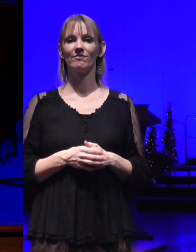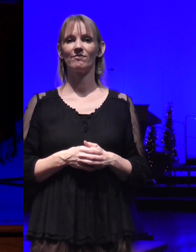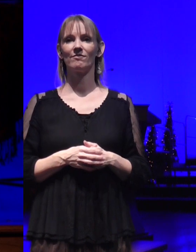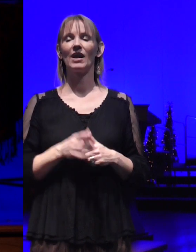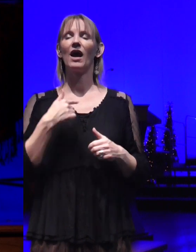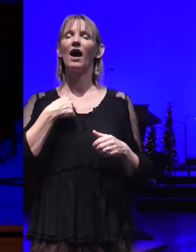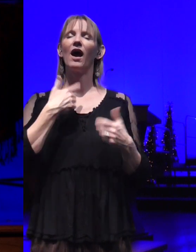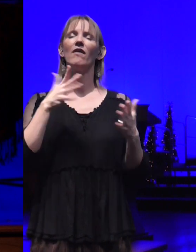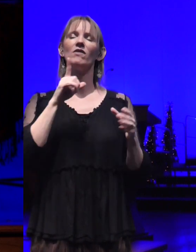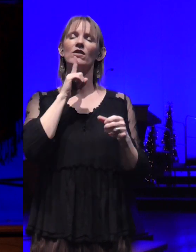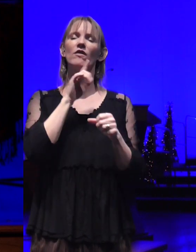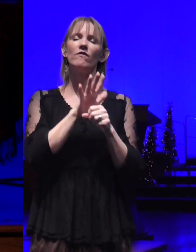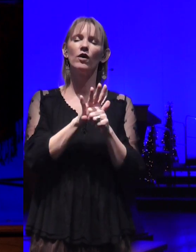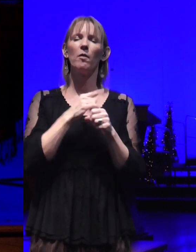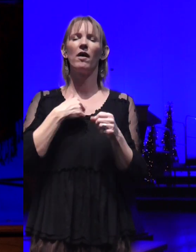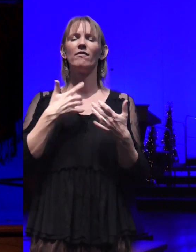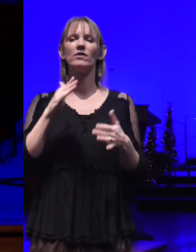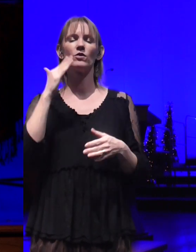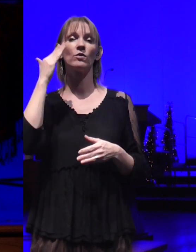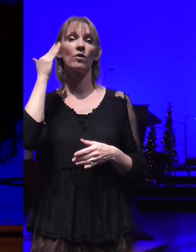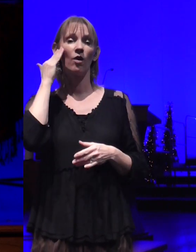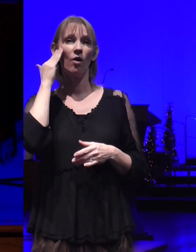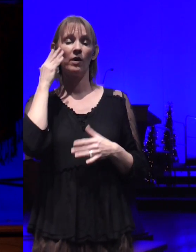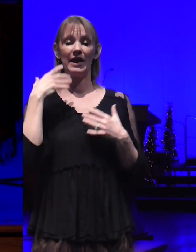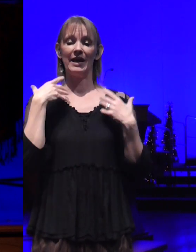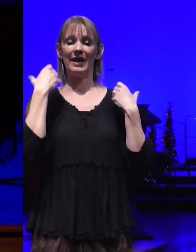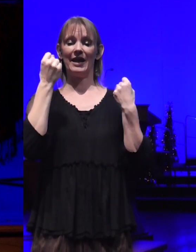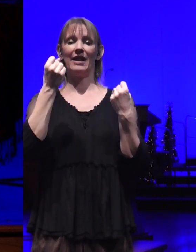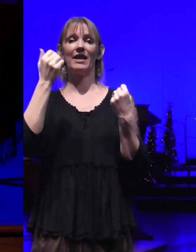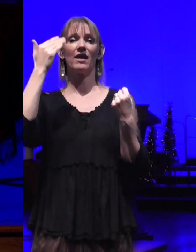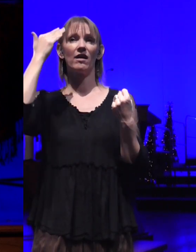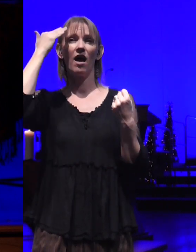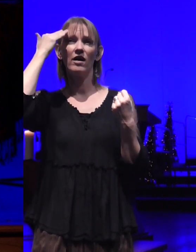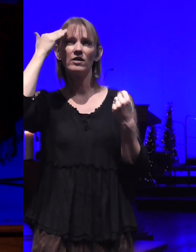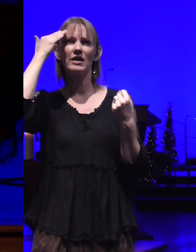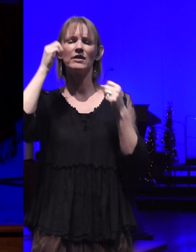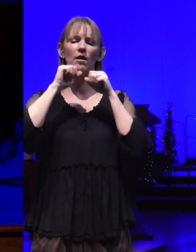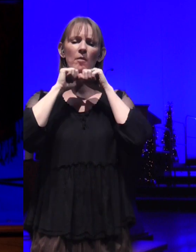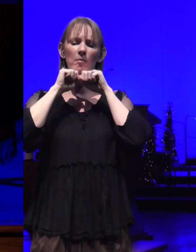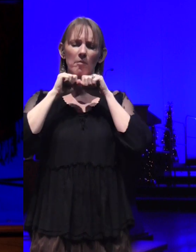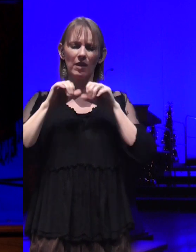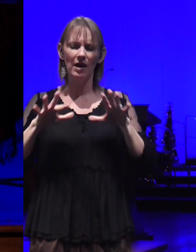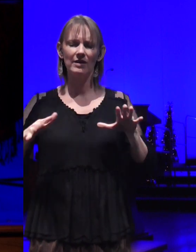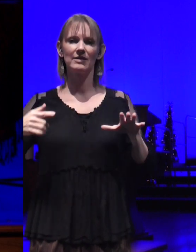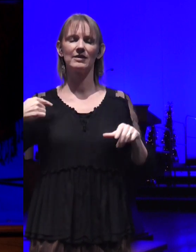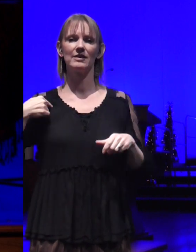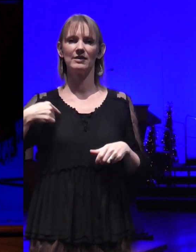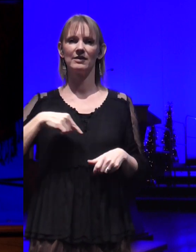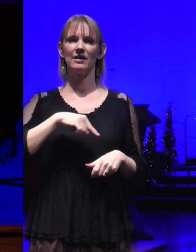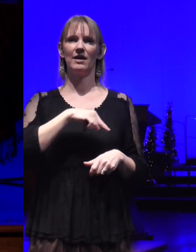And I affirm and know that this healing consciousness blesses us deeply,